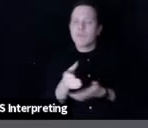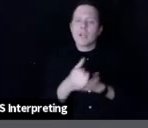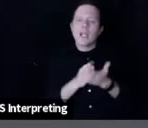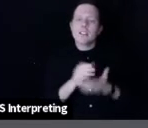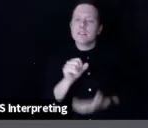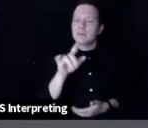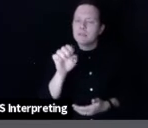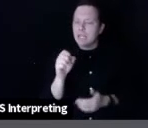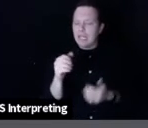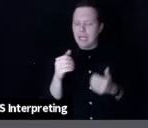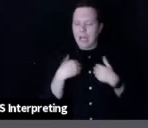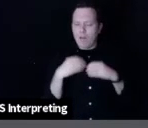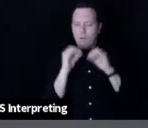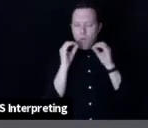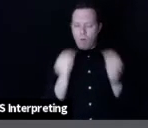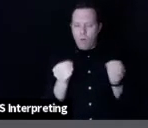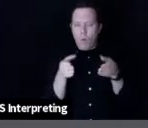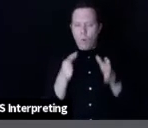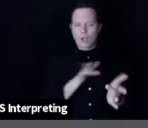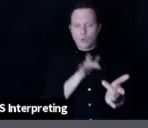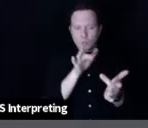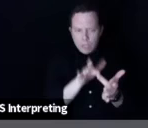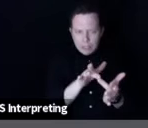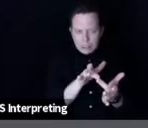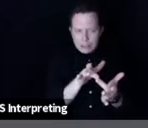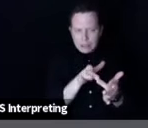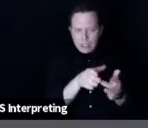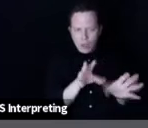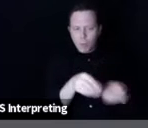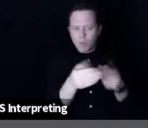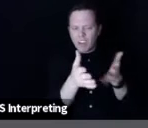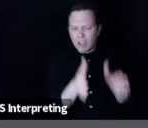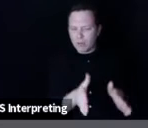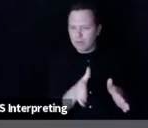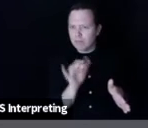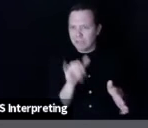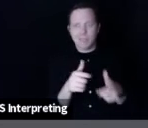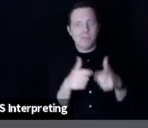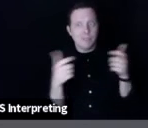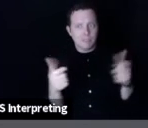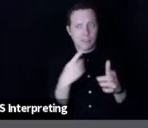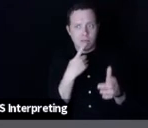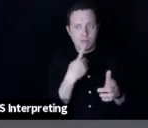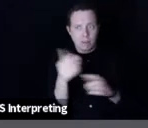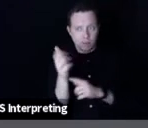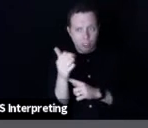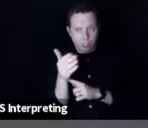have a way to contact the provider, and that is a big red flag. You also want to look at funding. Where does the money